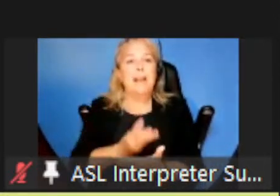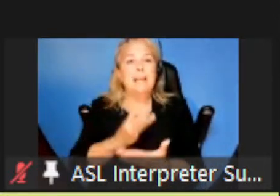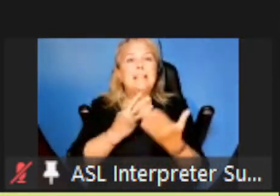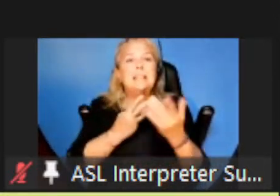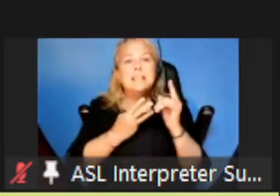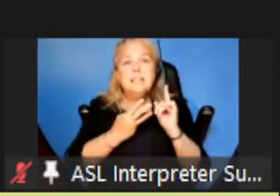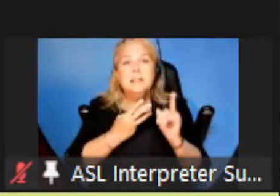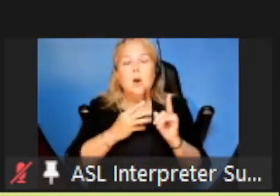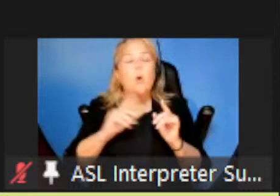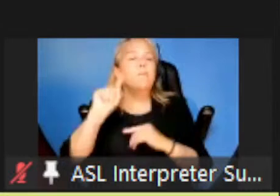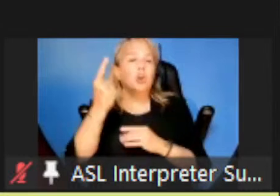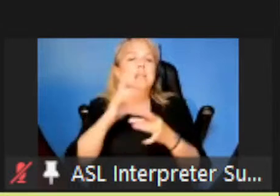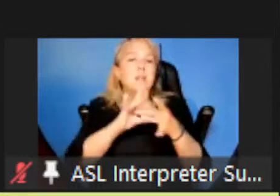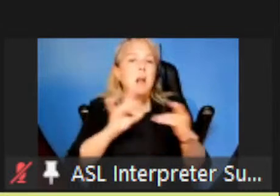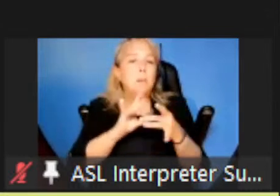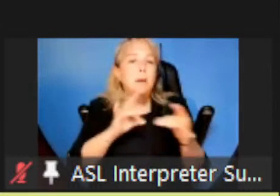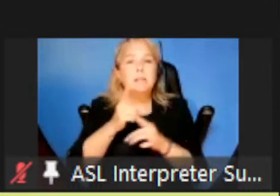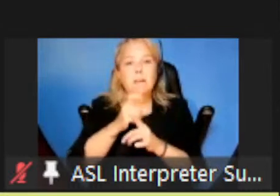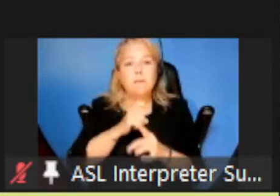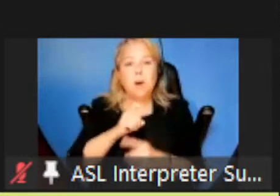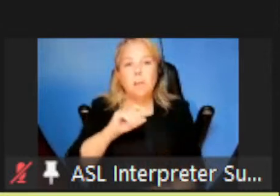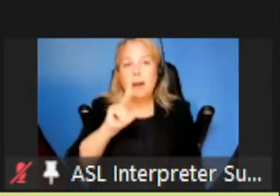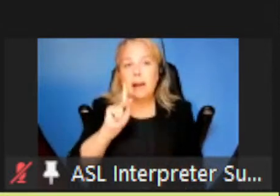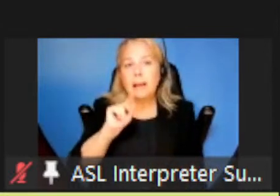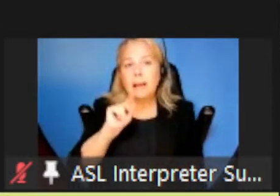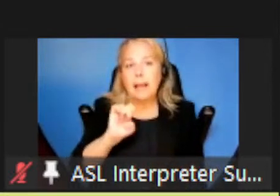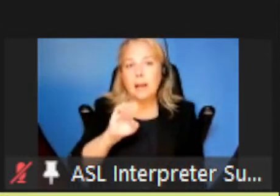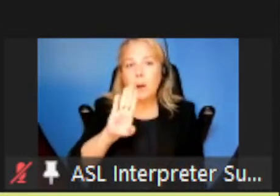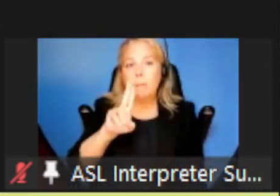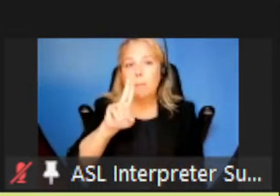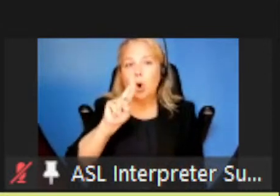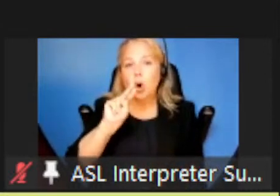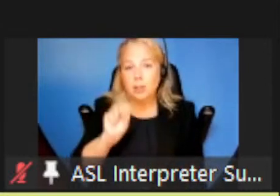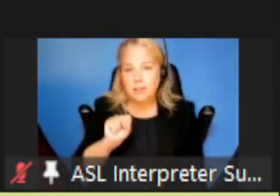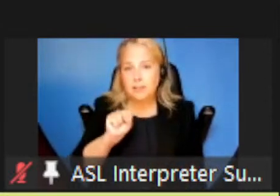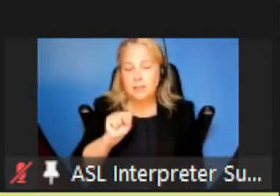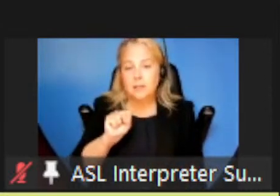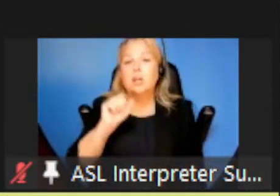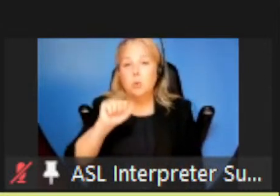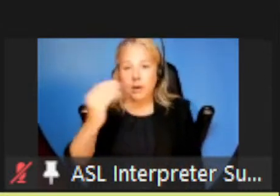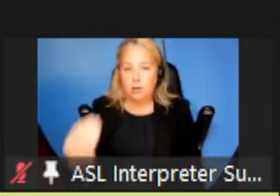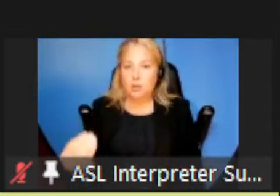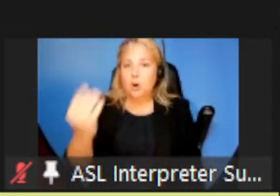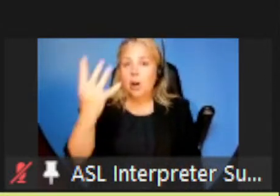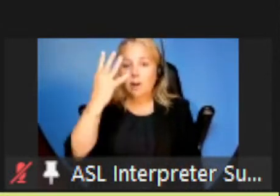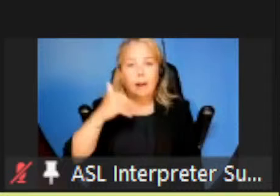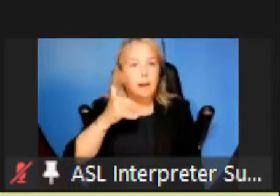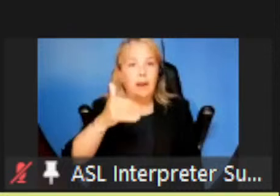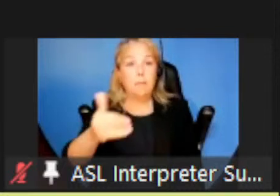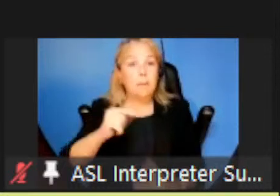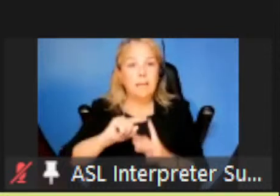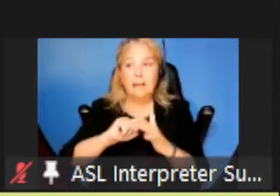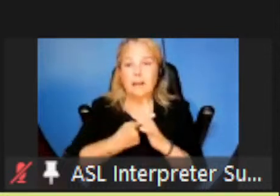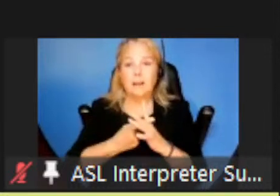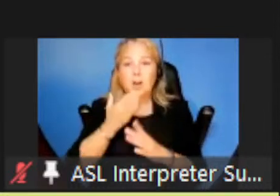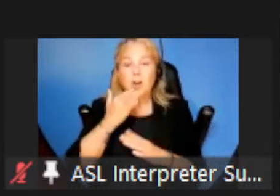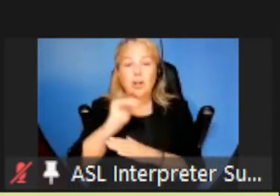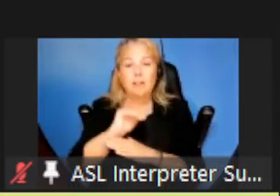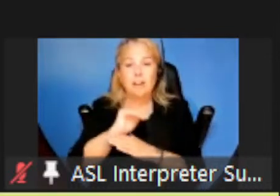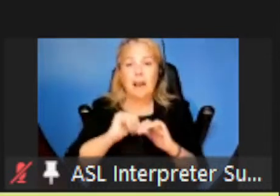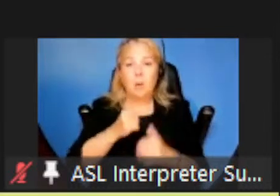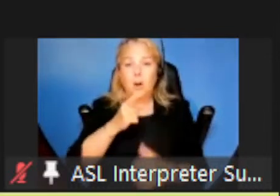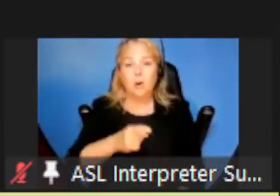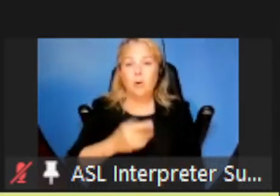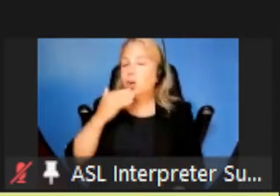Our first comments come from Kate Burns. Ms. Burns, you could turn on your video and begin. Good evening, how are you?